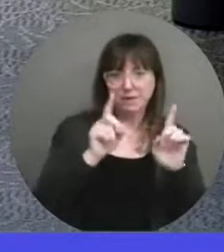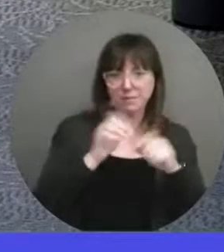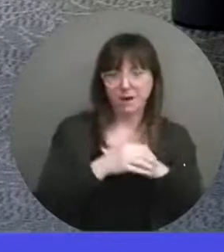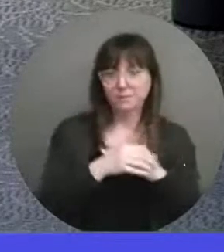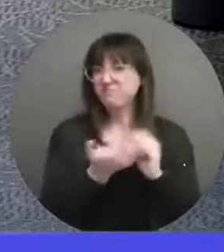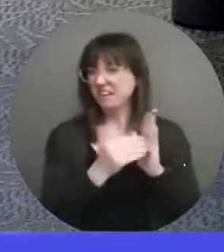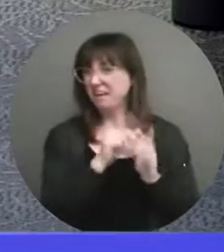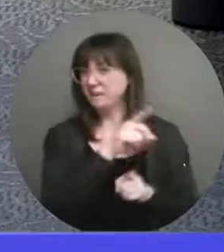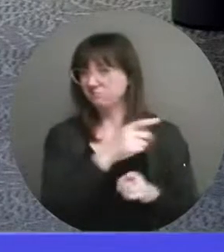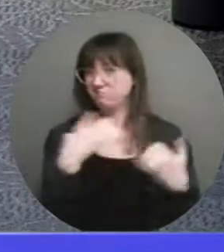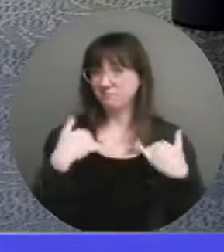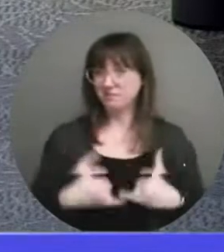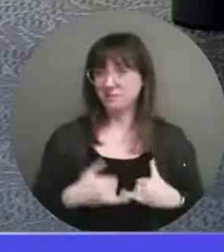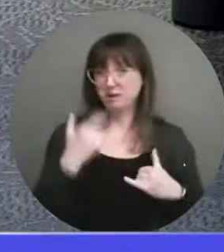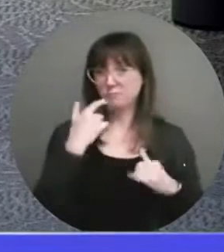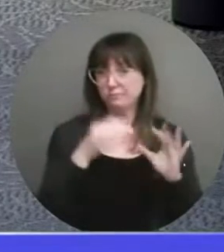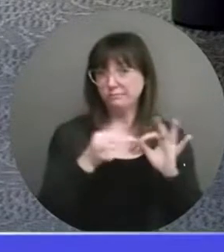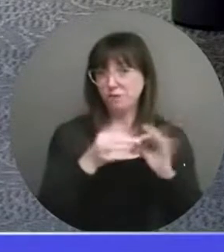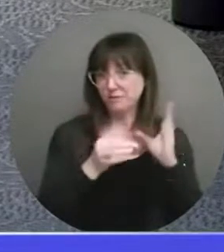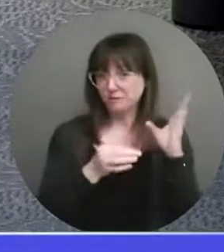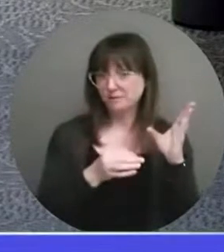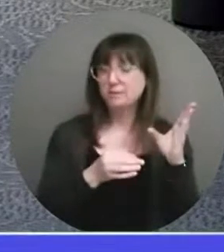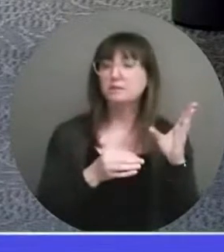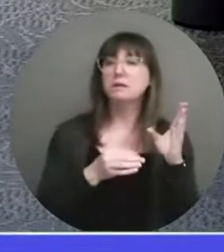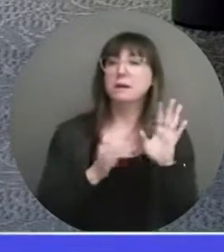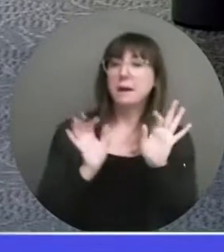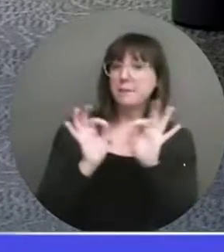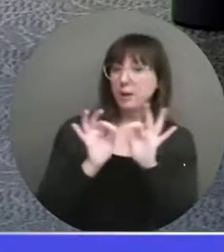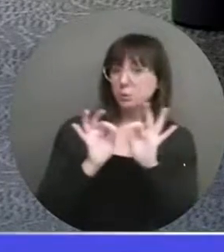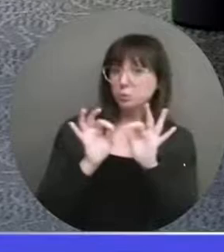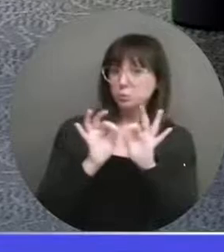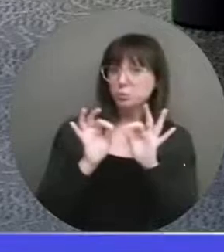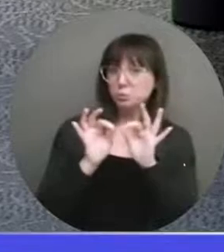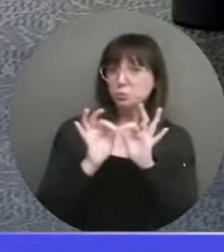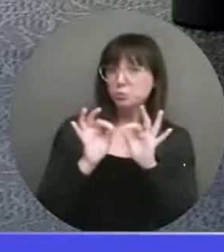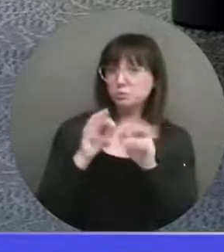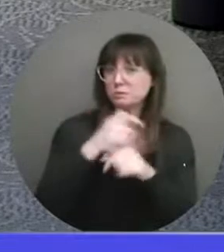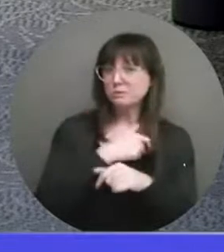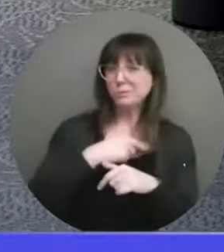terms of the amount that we're projecting, it's